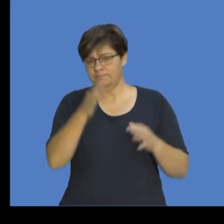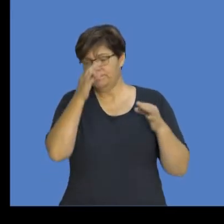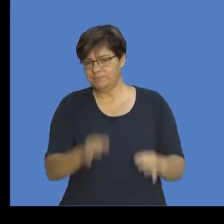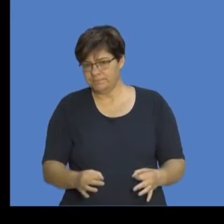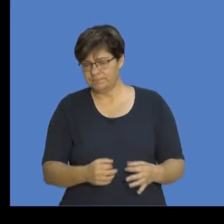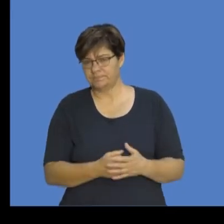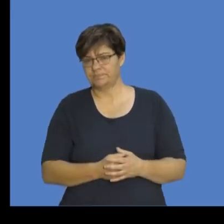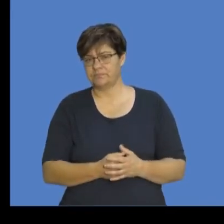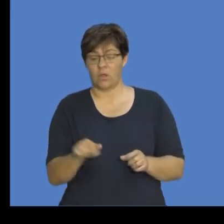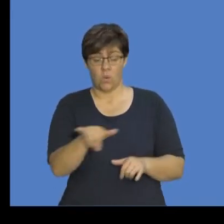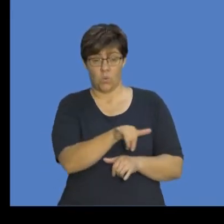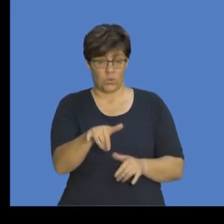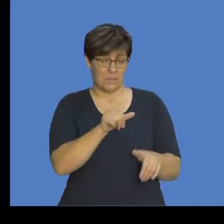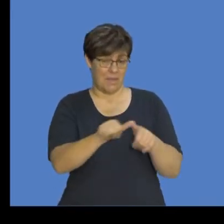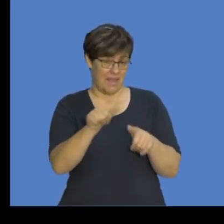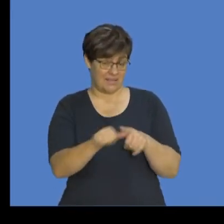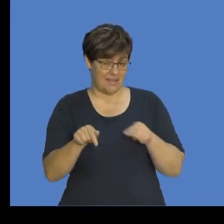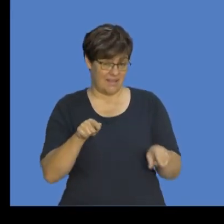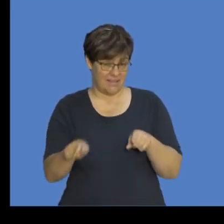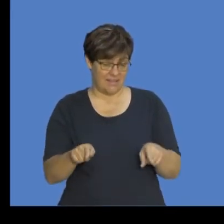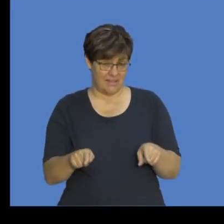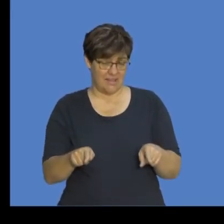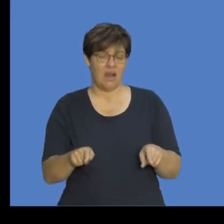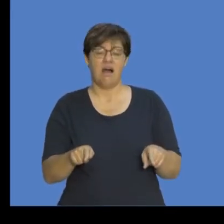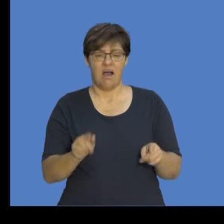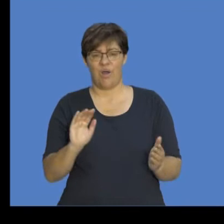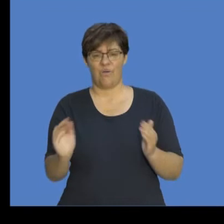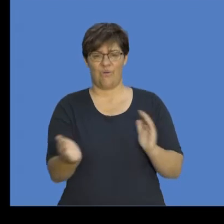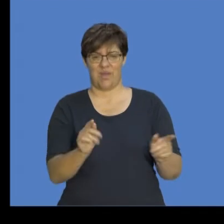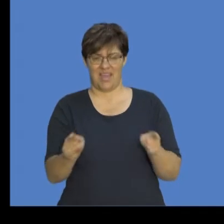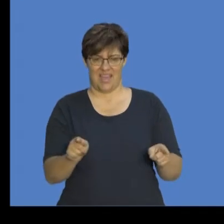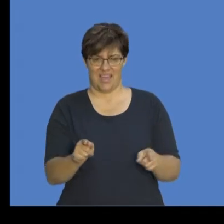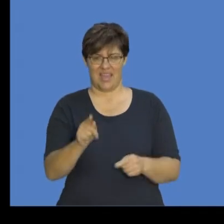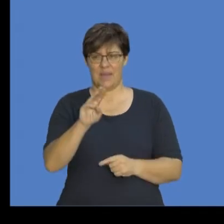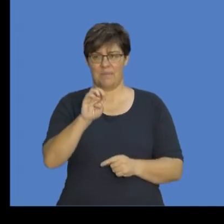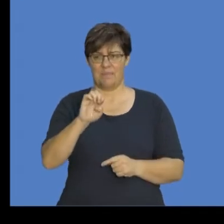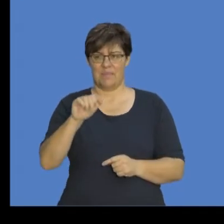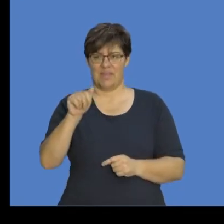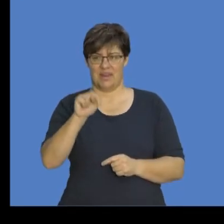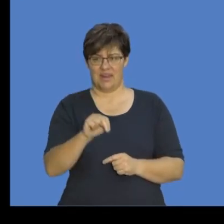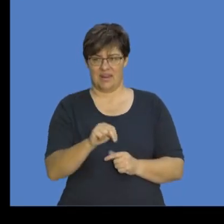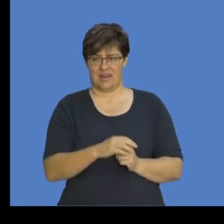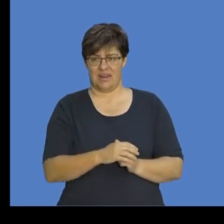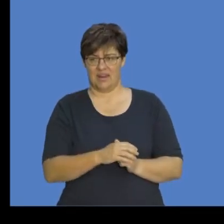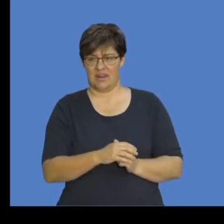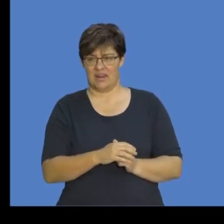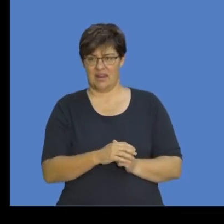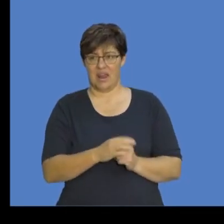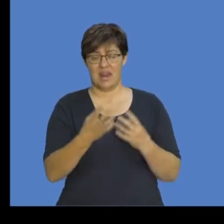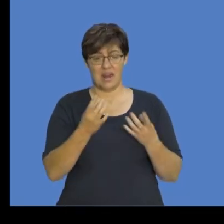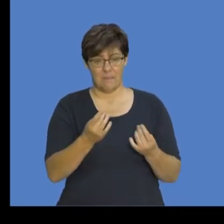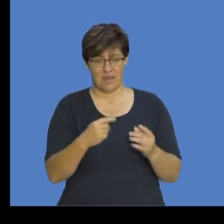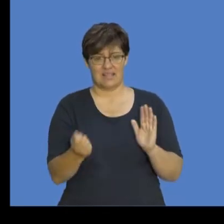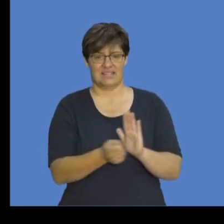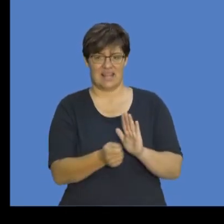To decide which salesman is best, let's compare the mean car sold each